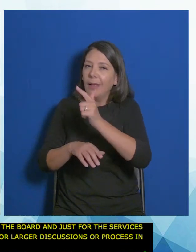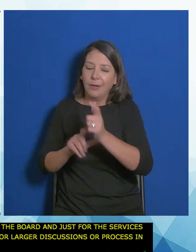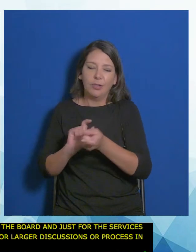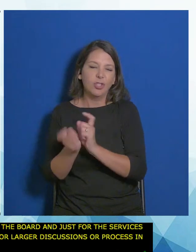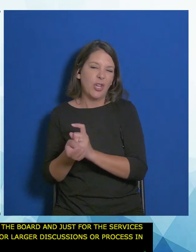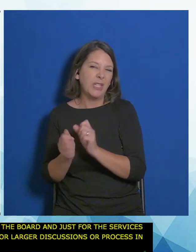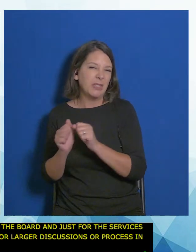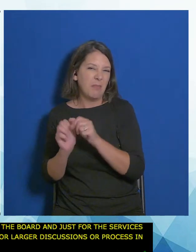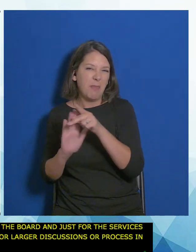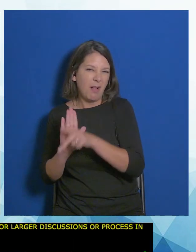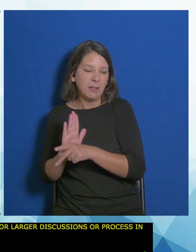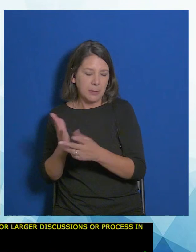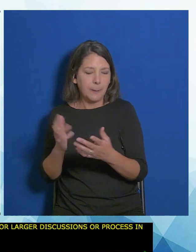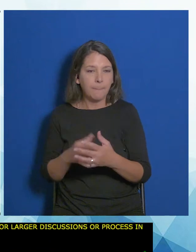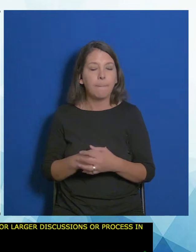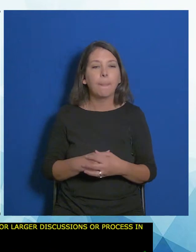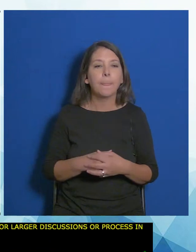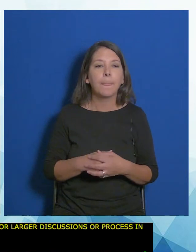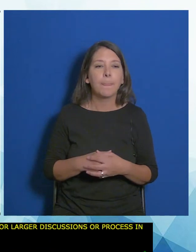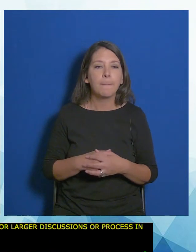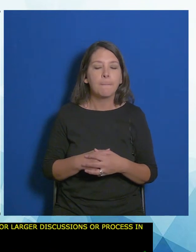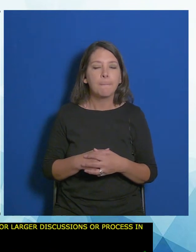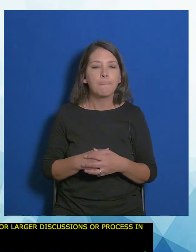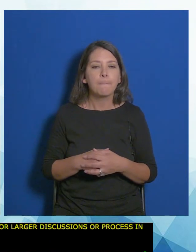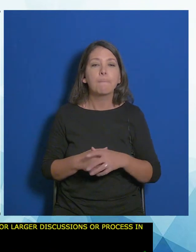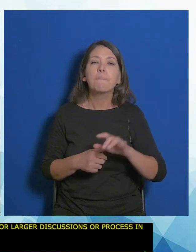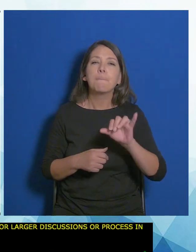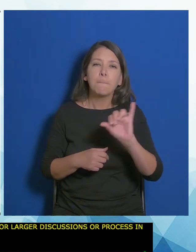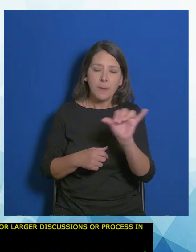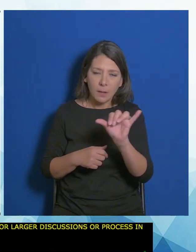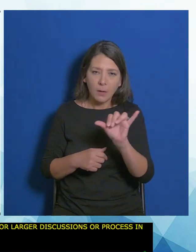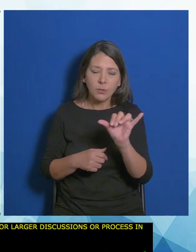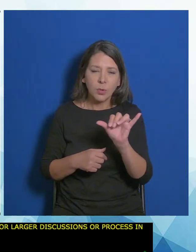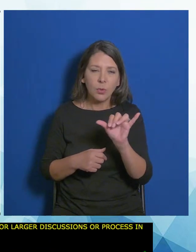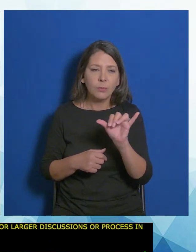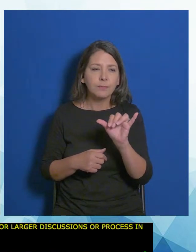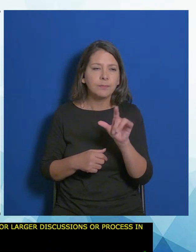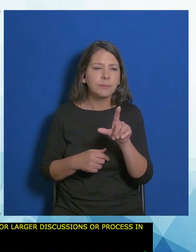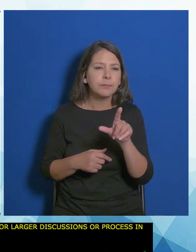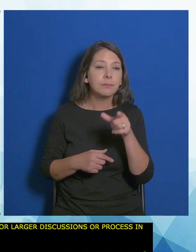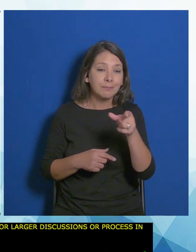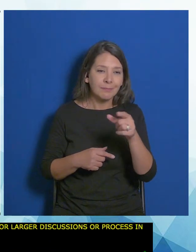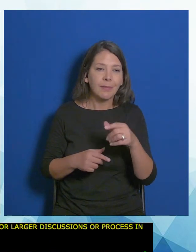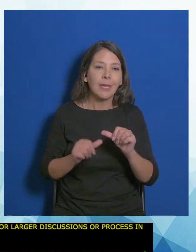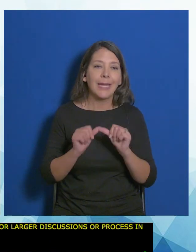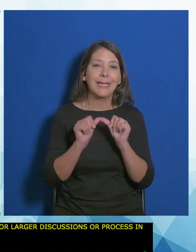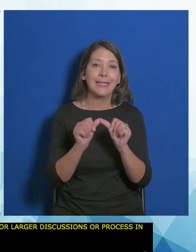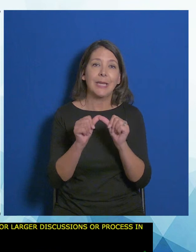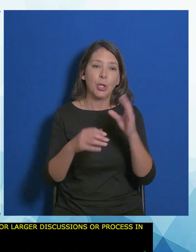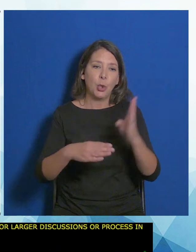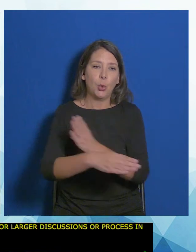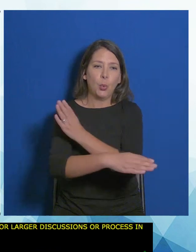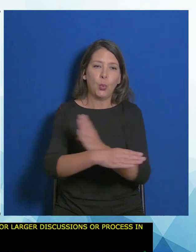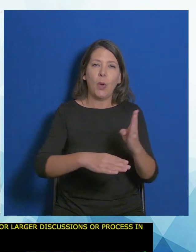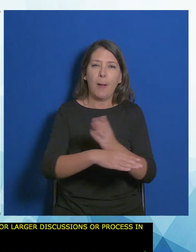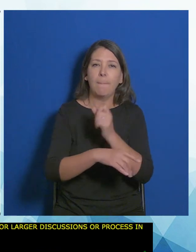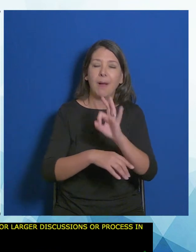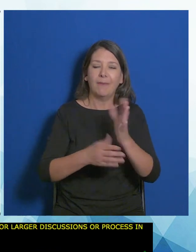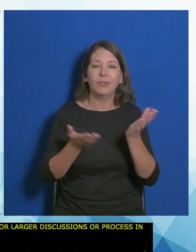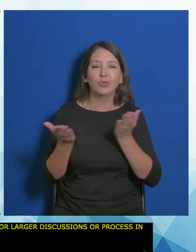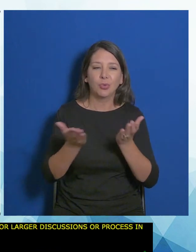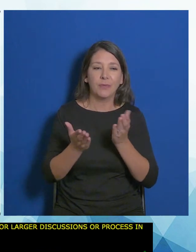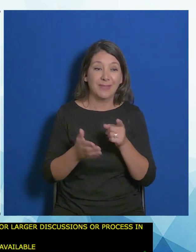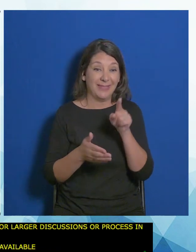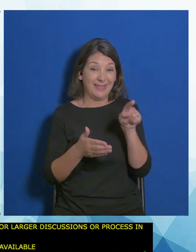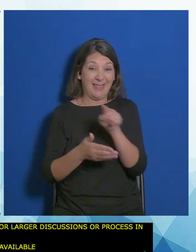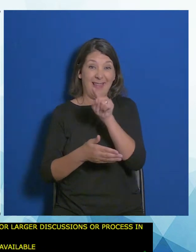And then finally, the next slide, please. The continuum of available services is